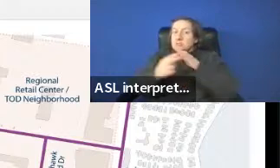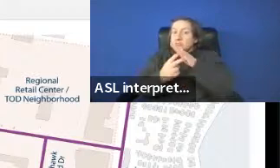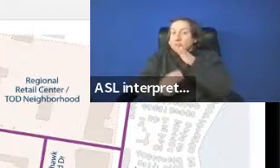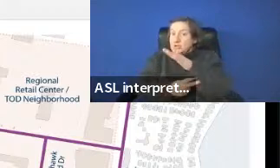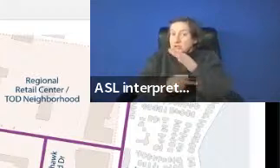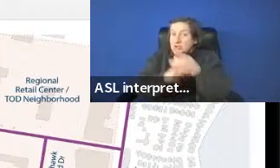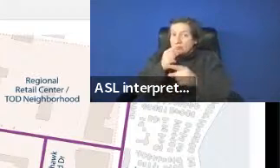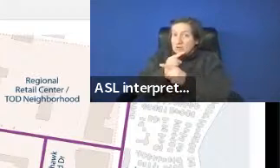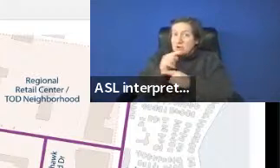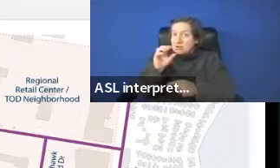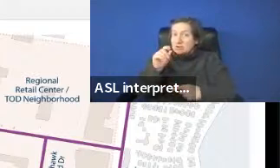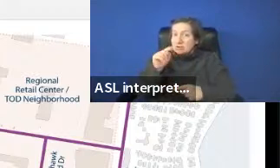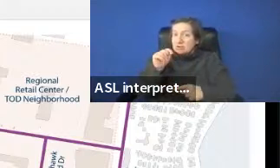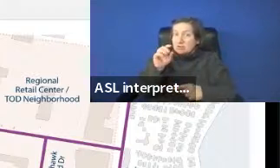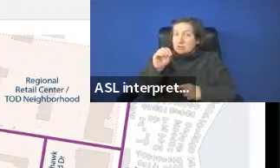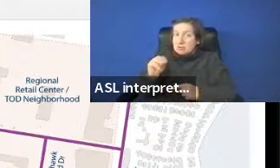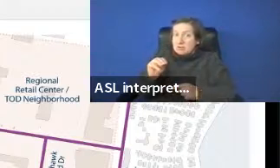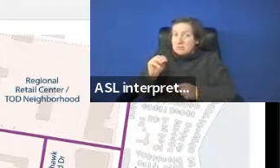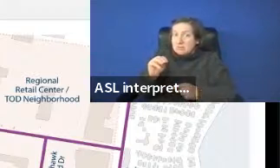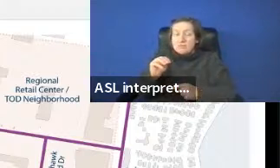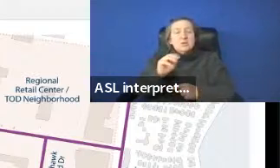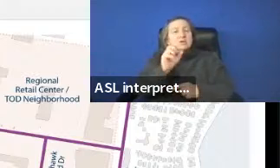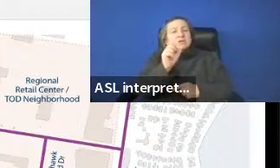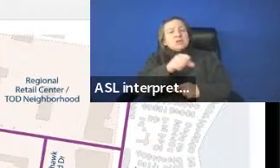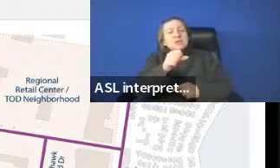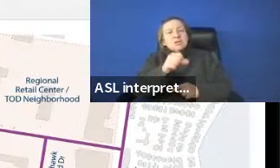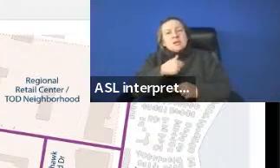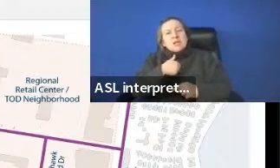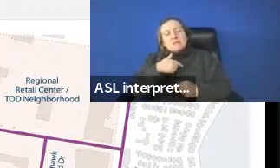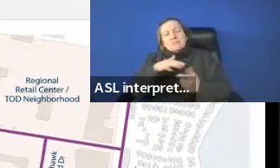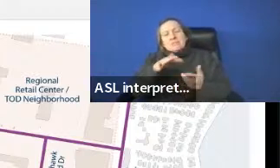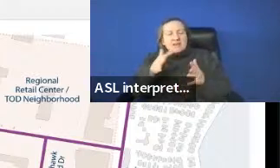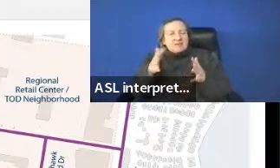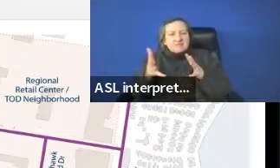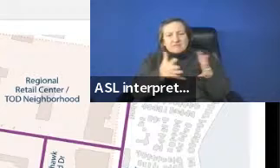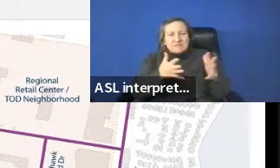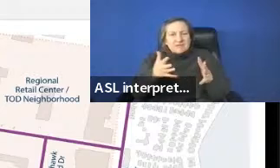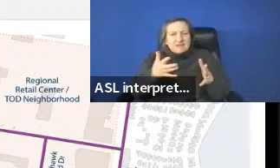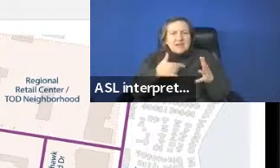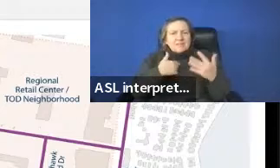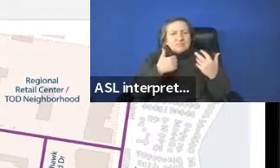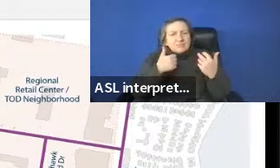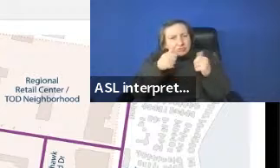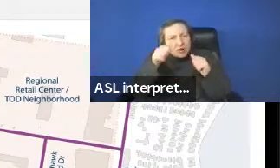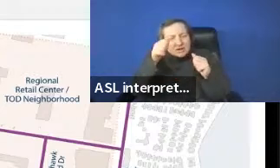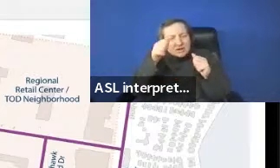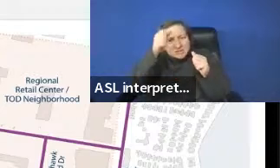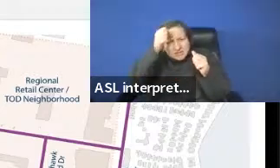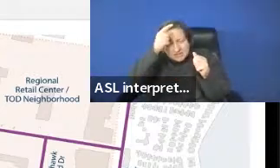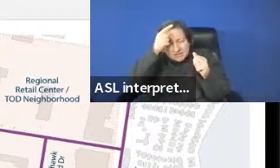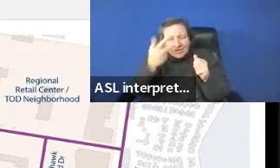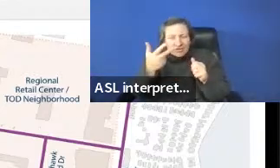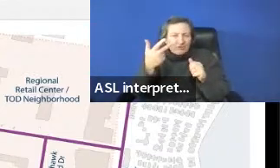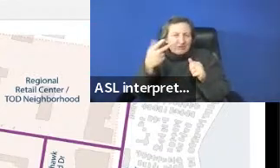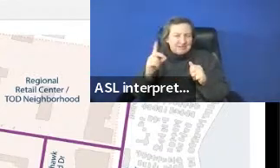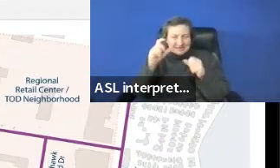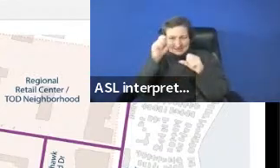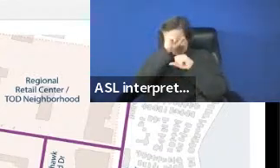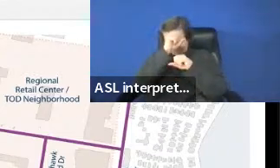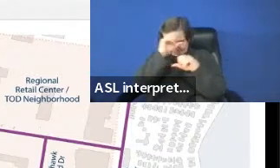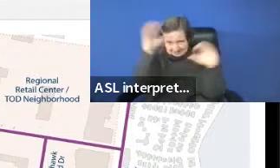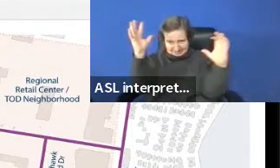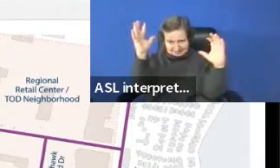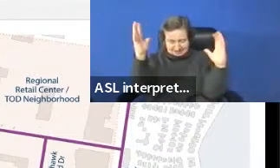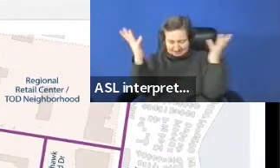Tom Hickey? Yeah, I mean, I'm just trying to get into the third dimension here in